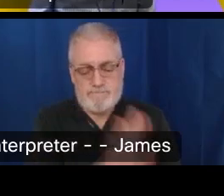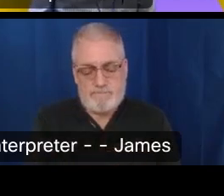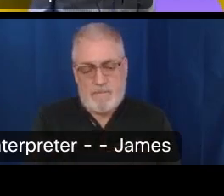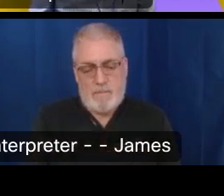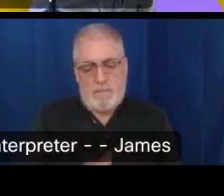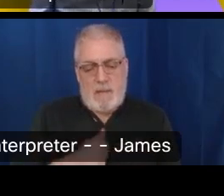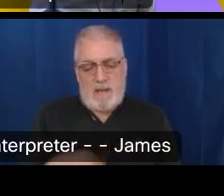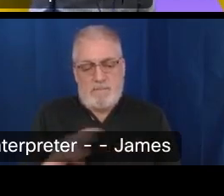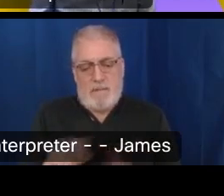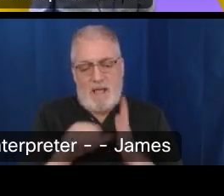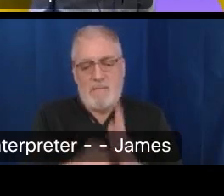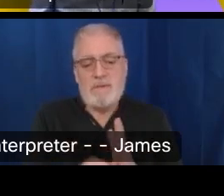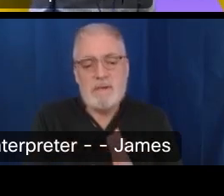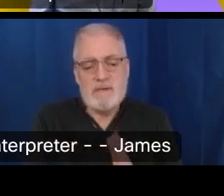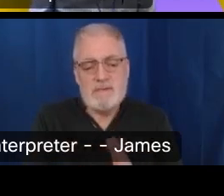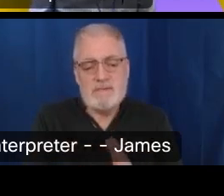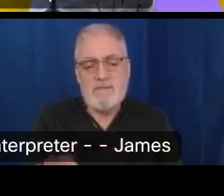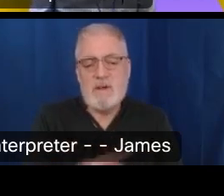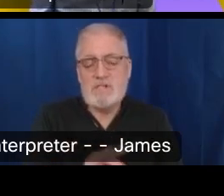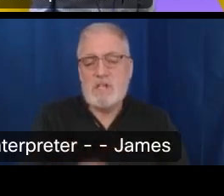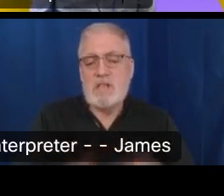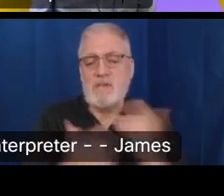skills. Next slide.